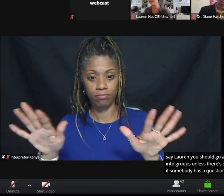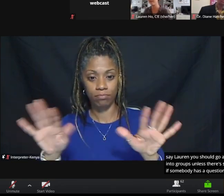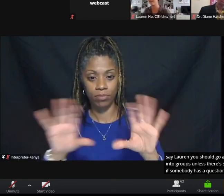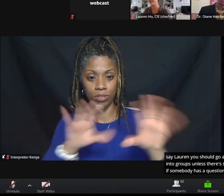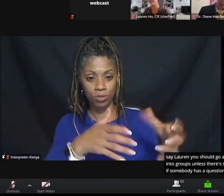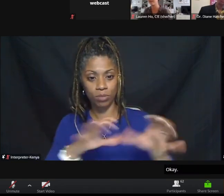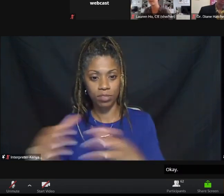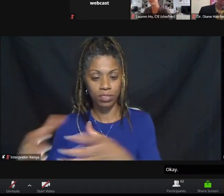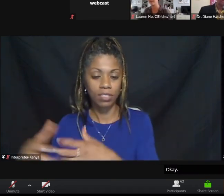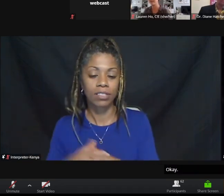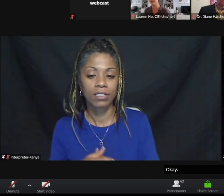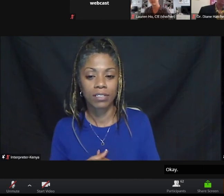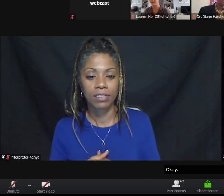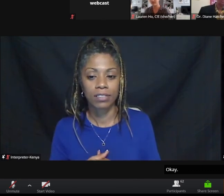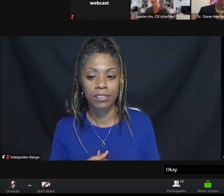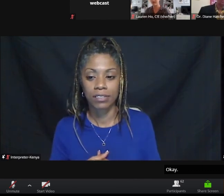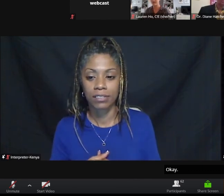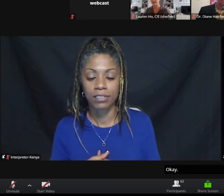Okay.